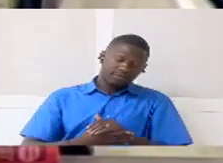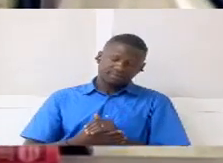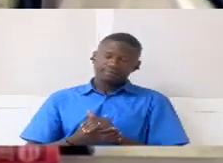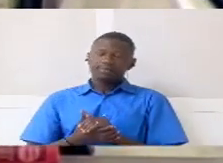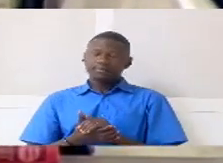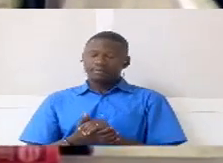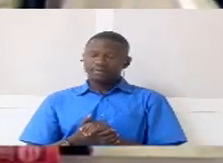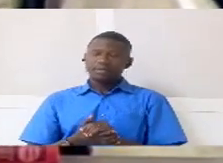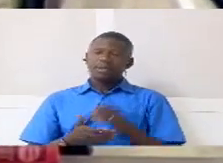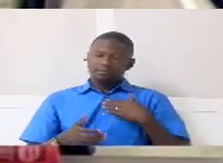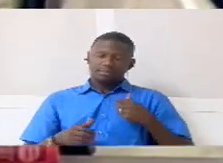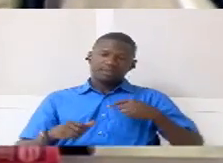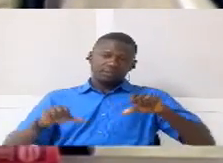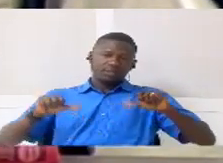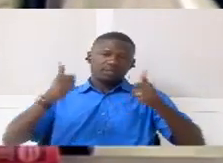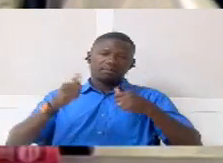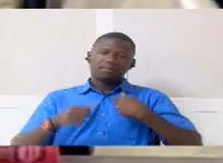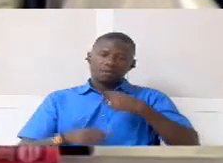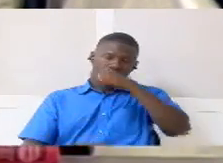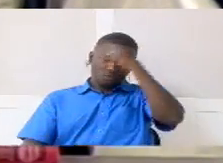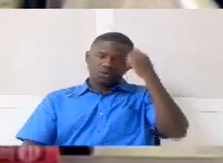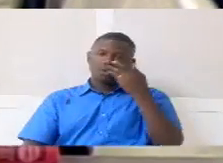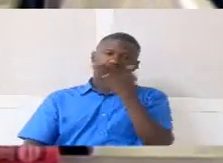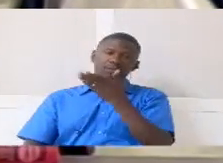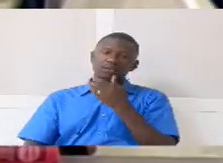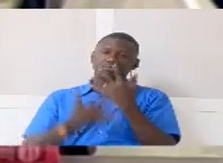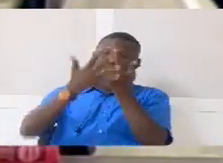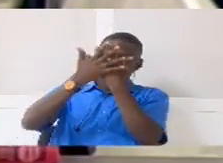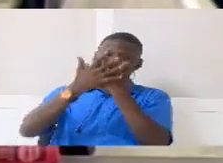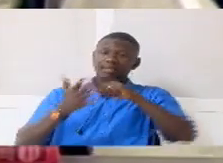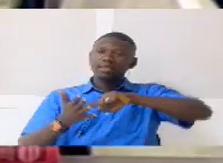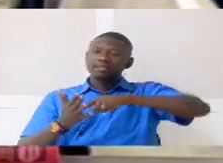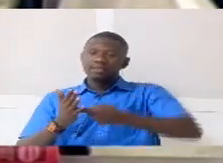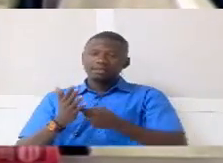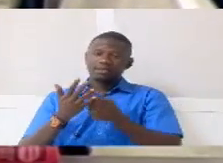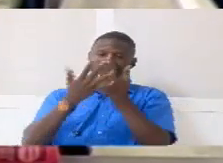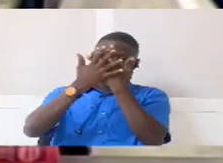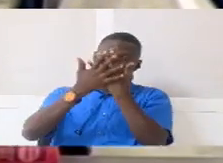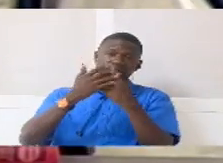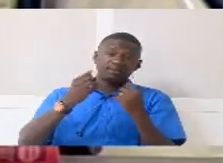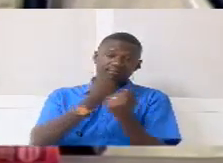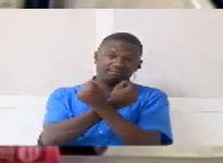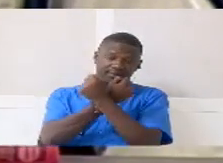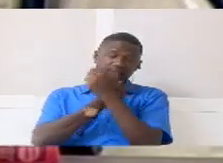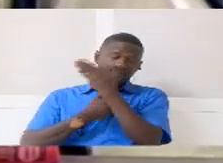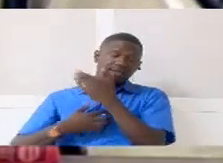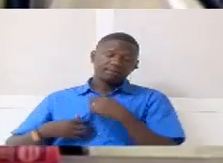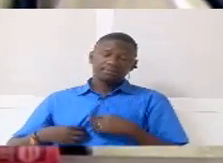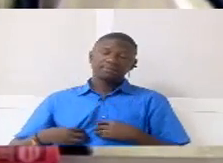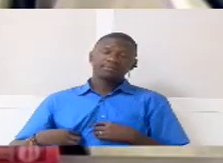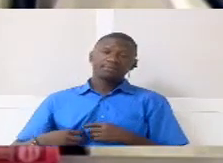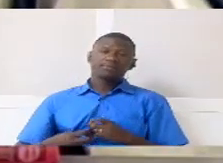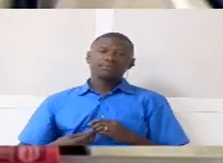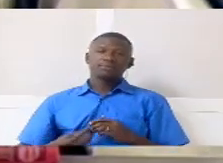2 Central Prisons. And I started my work at Mile 2 Central Prisons. Sanji Kilin Doku General